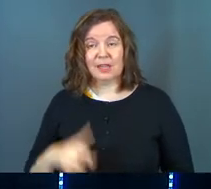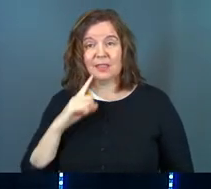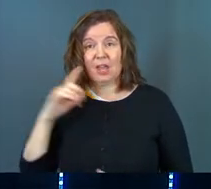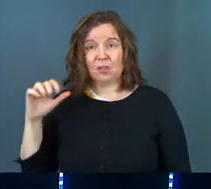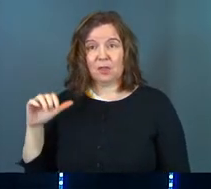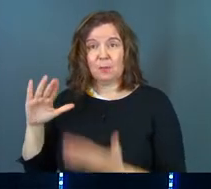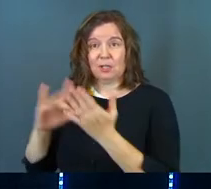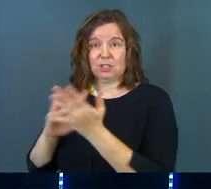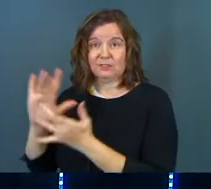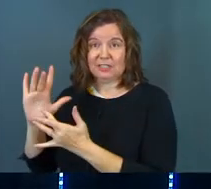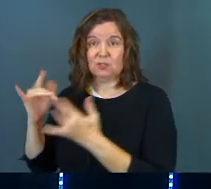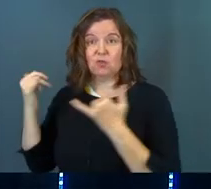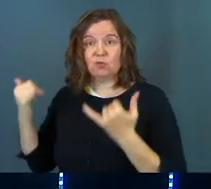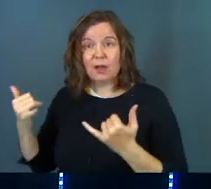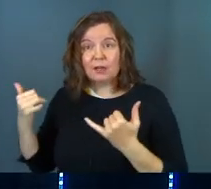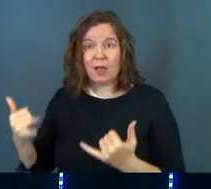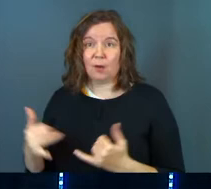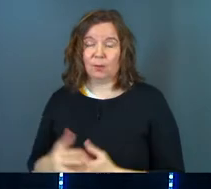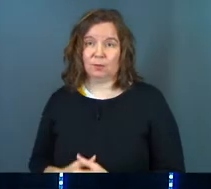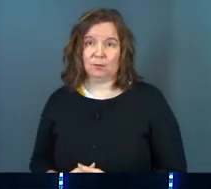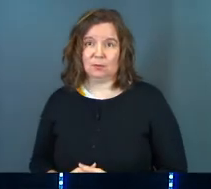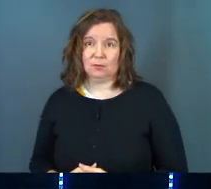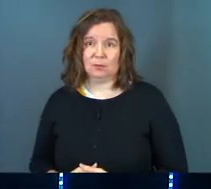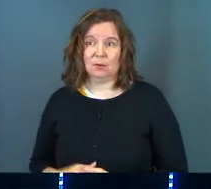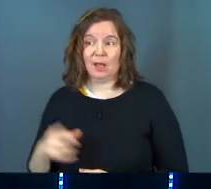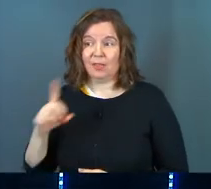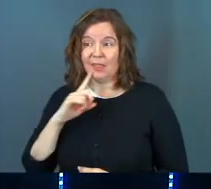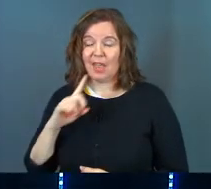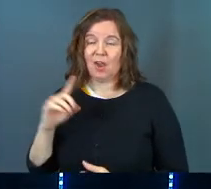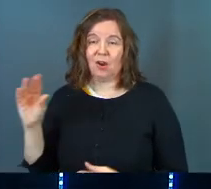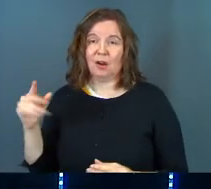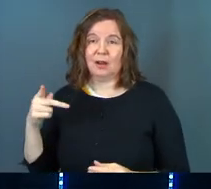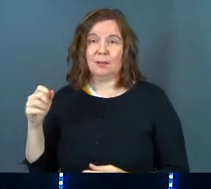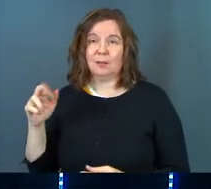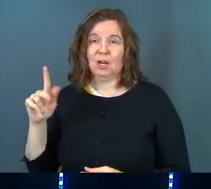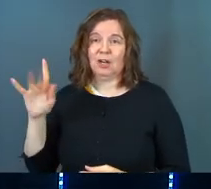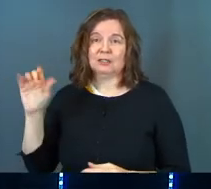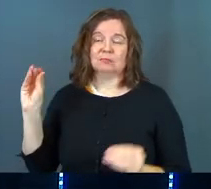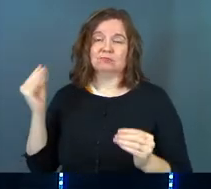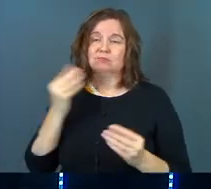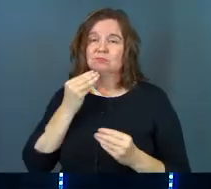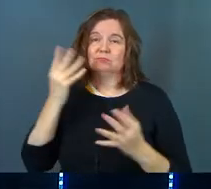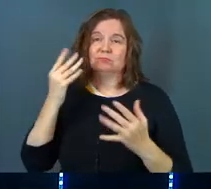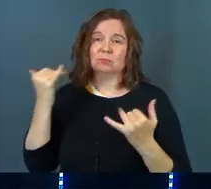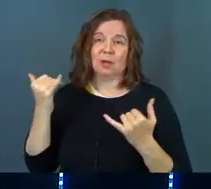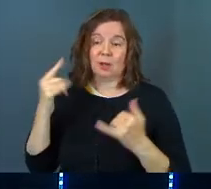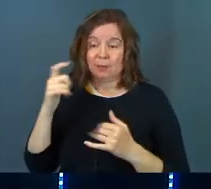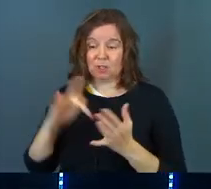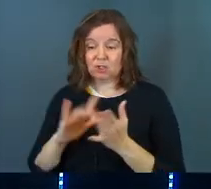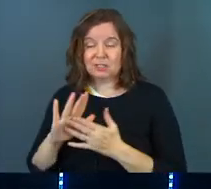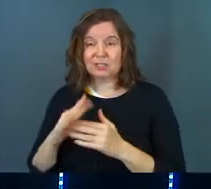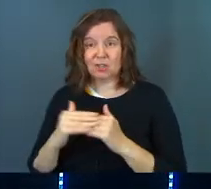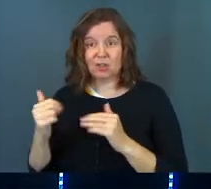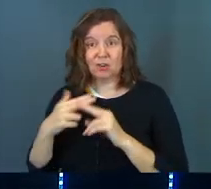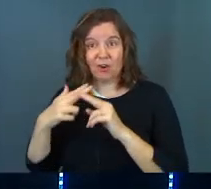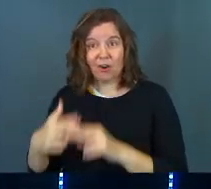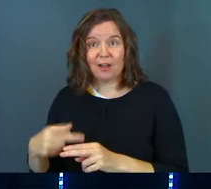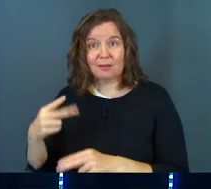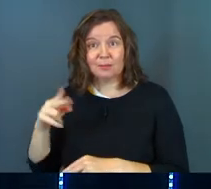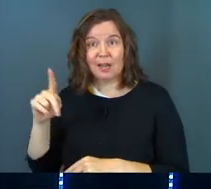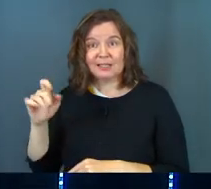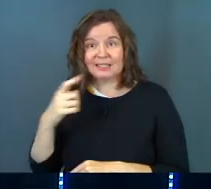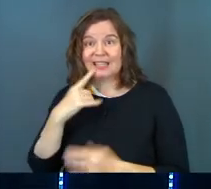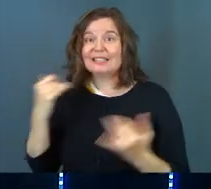They are in the presence of Jesus right now. And they are in paradise right now. Because Jesus calls it paradise.